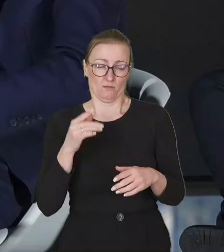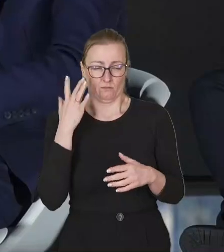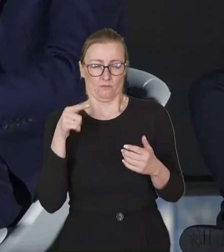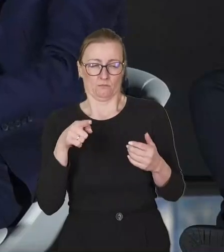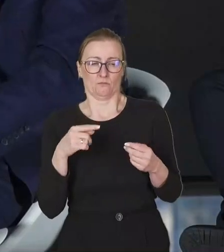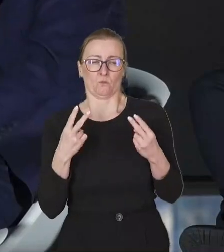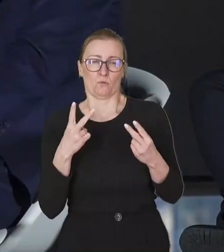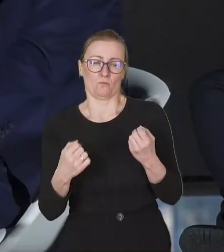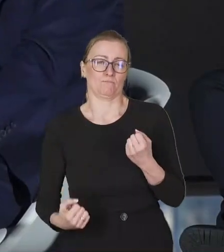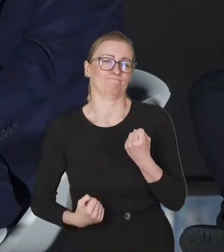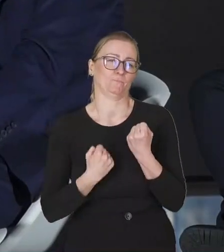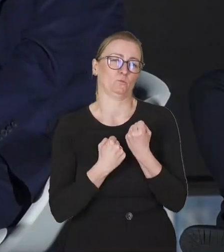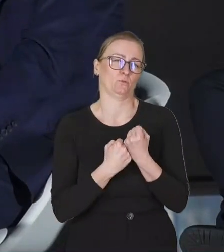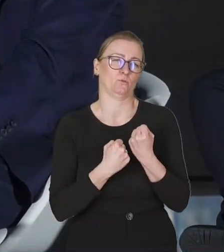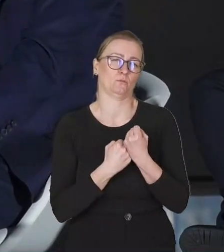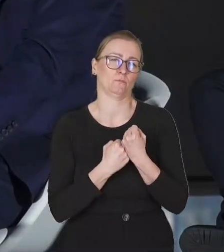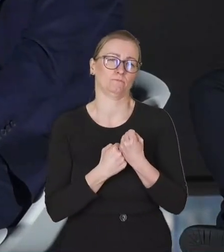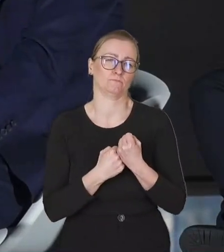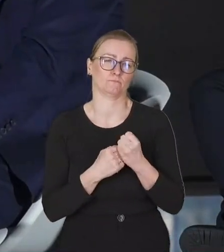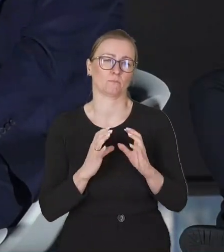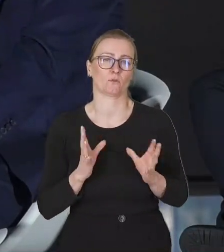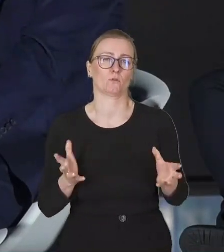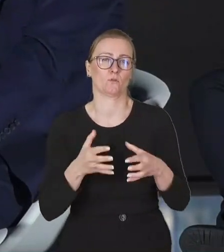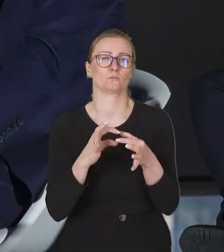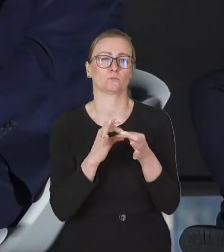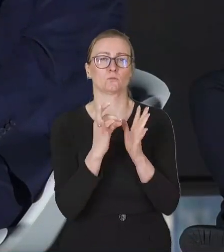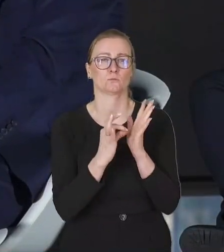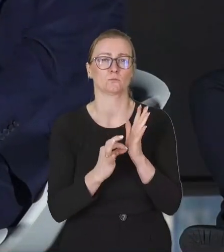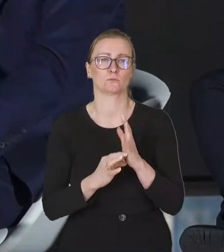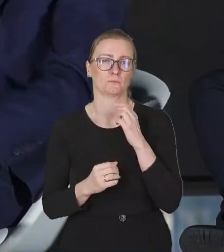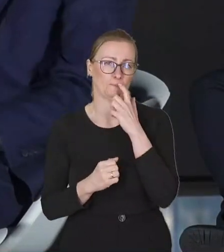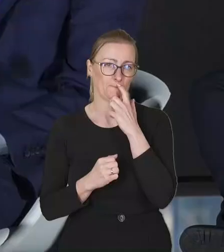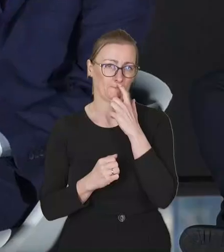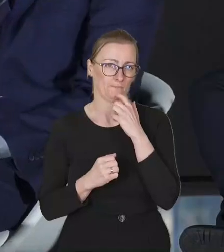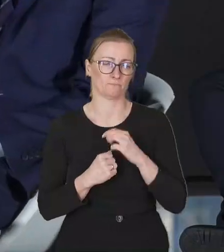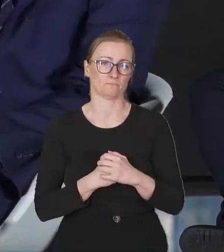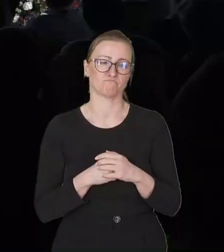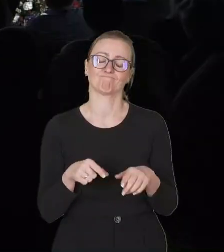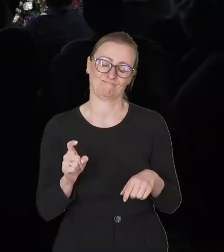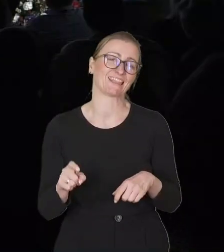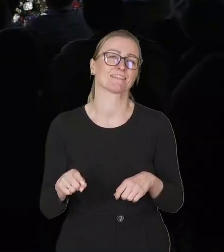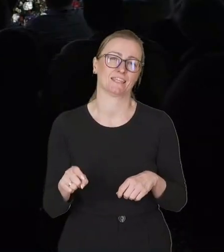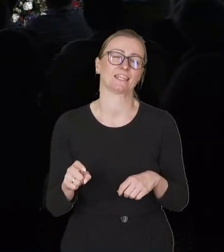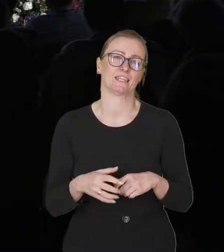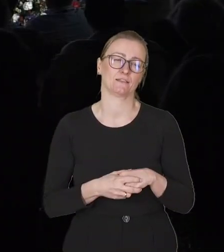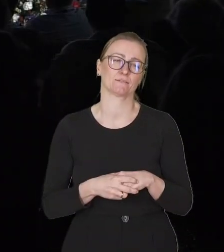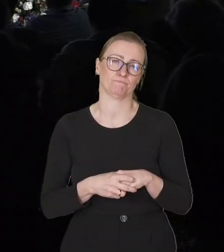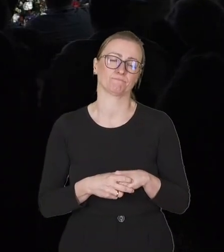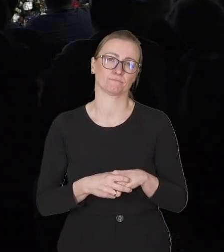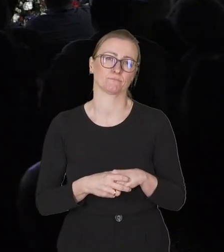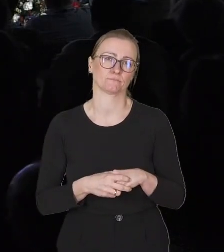be, more protective currently and to secure our achievements. Thank you very much.